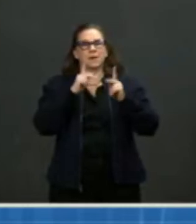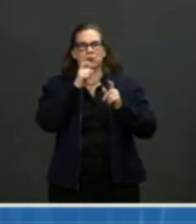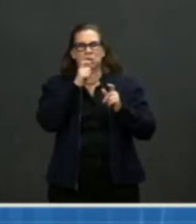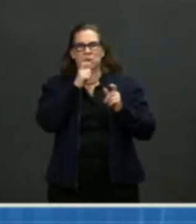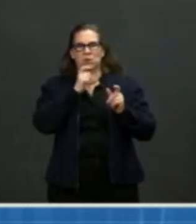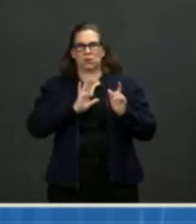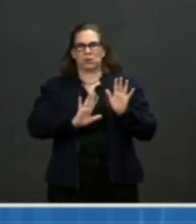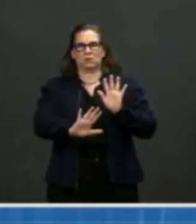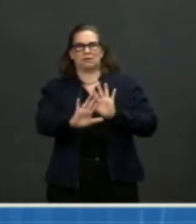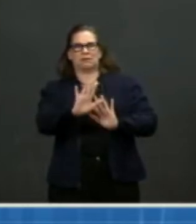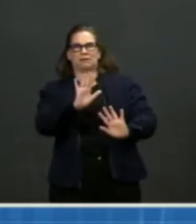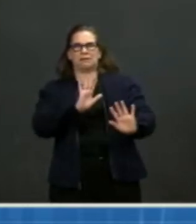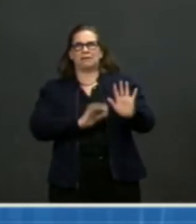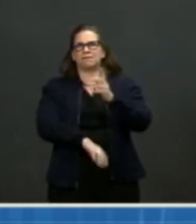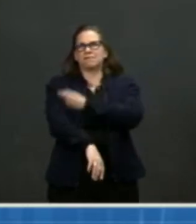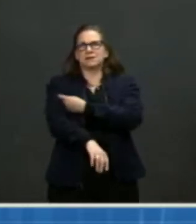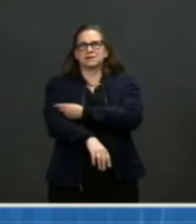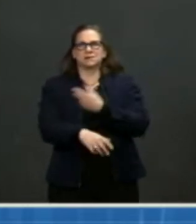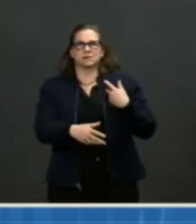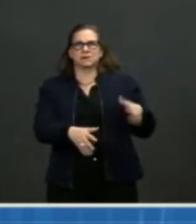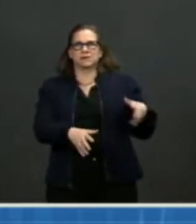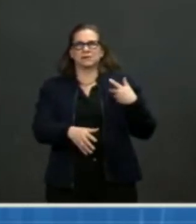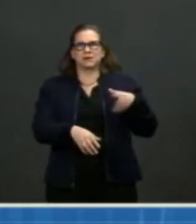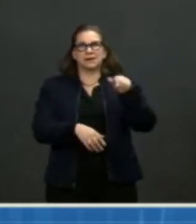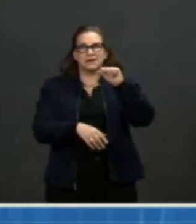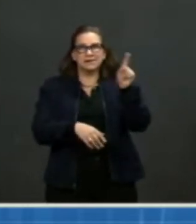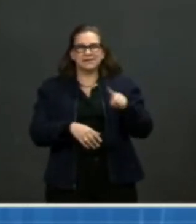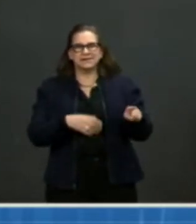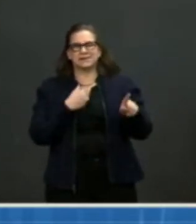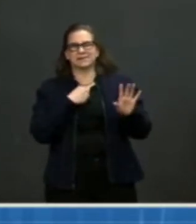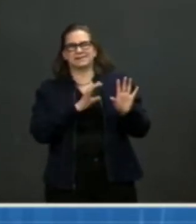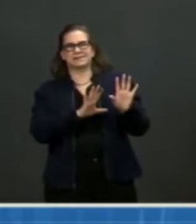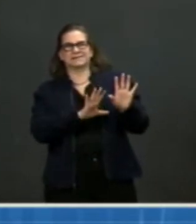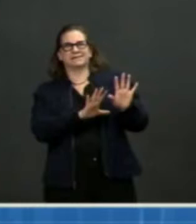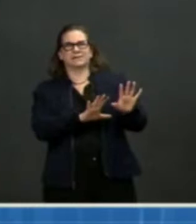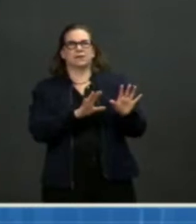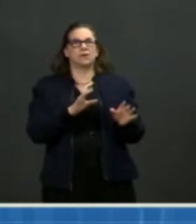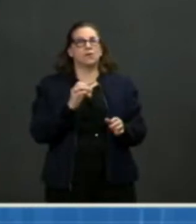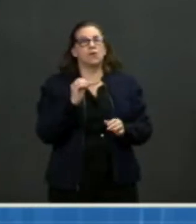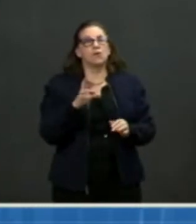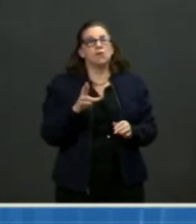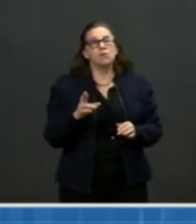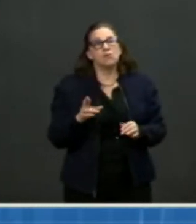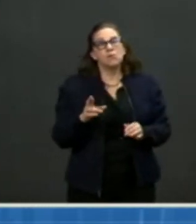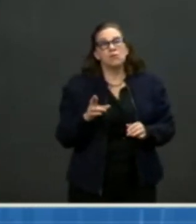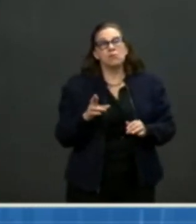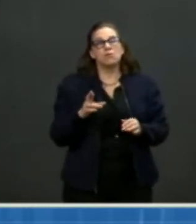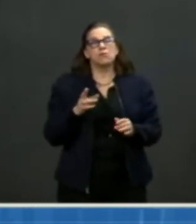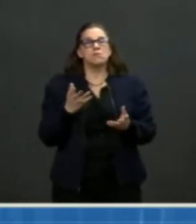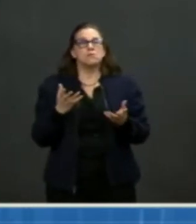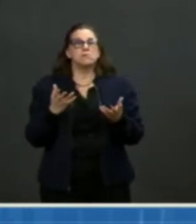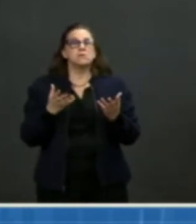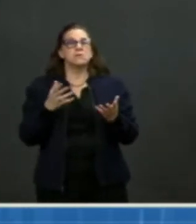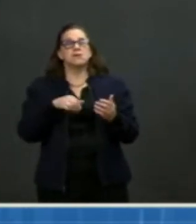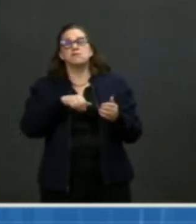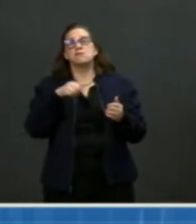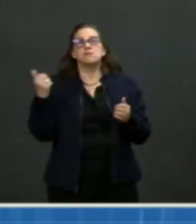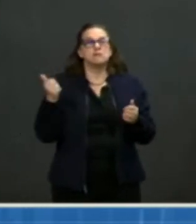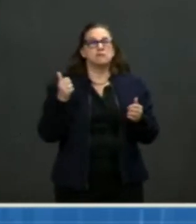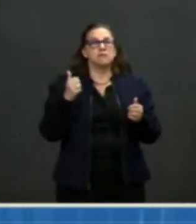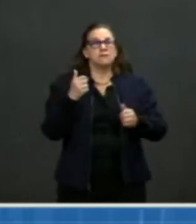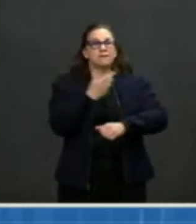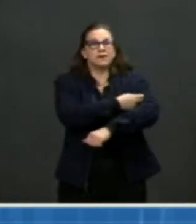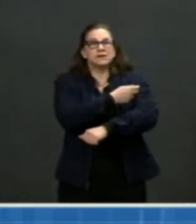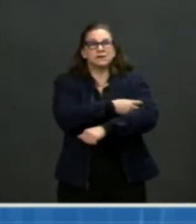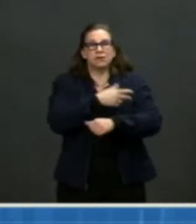it's in circulation, there will be so much supply of the other vaccines that it really won't matter? And then given Dr. Walensky's comments about the uptick in